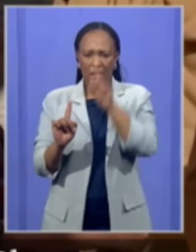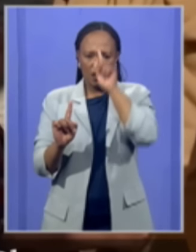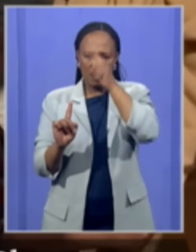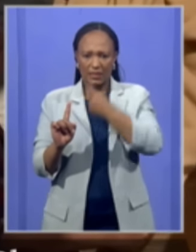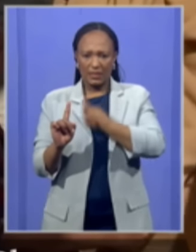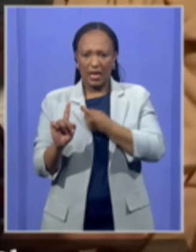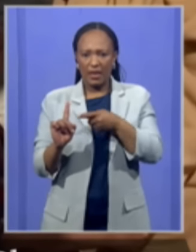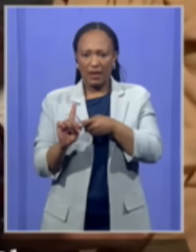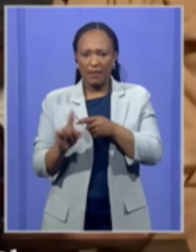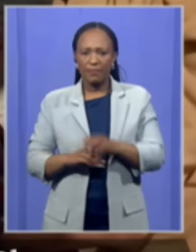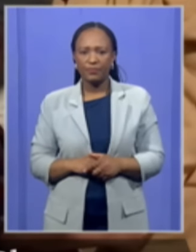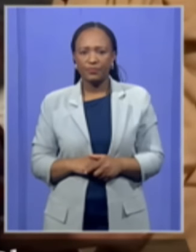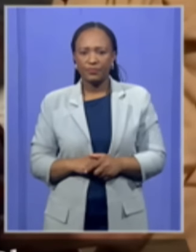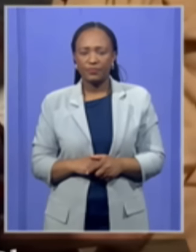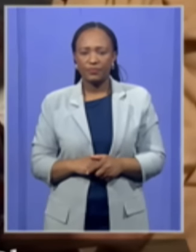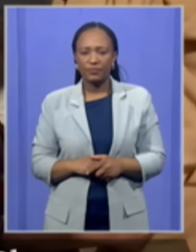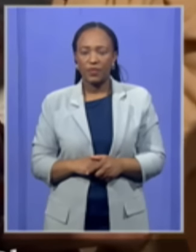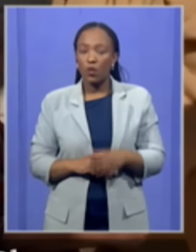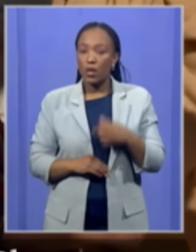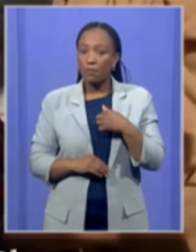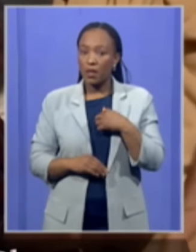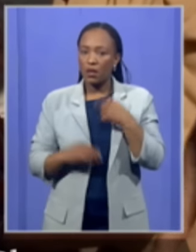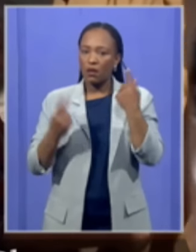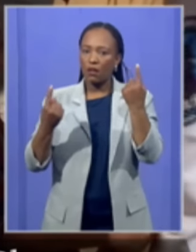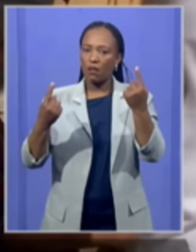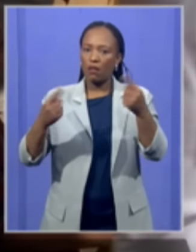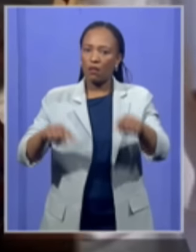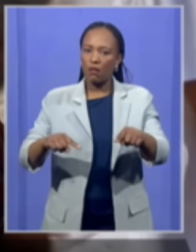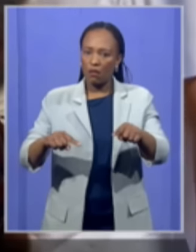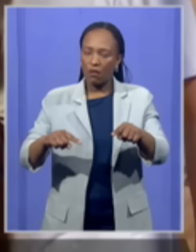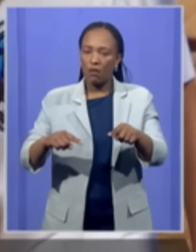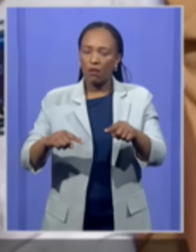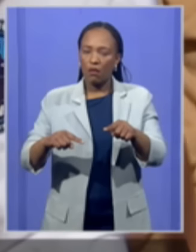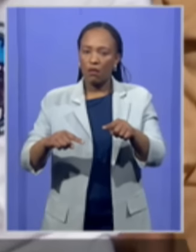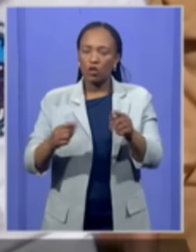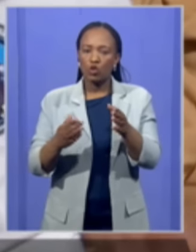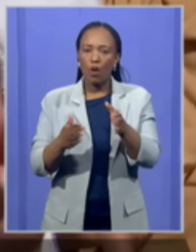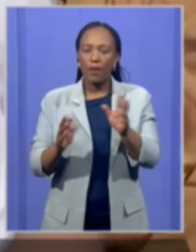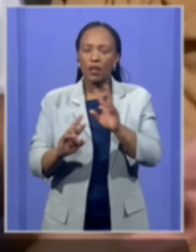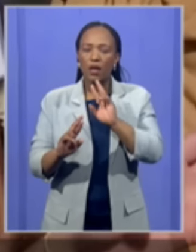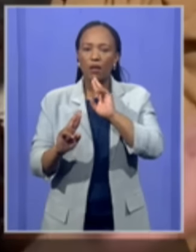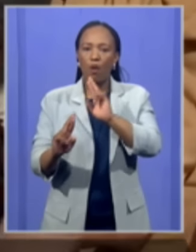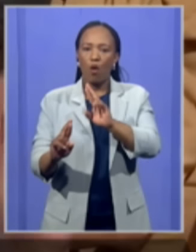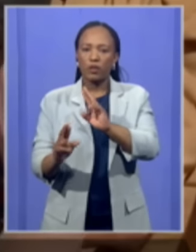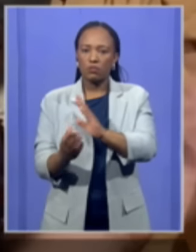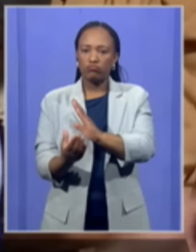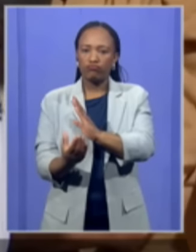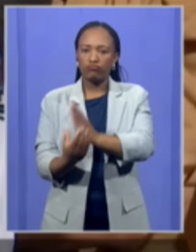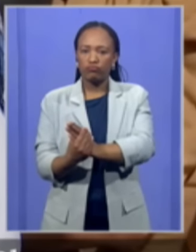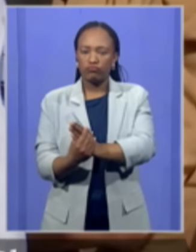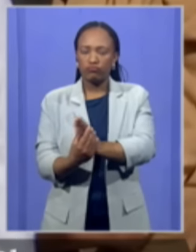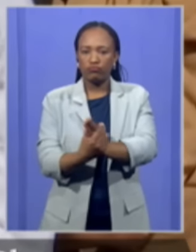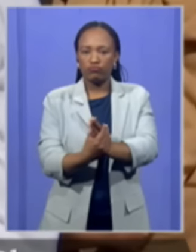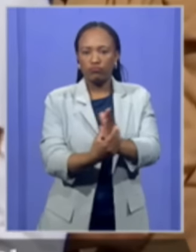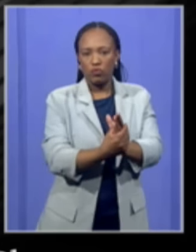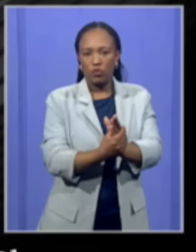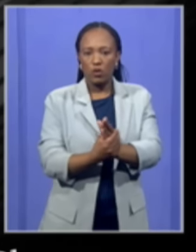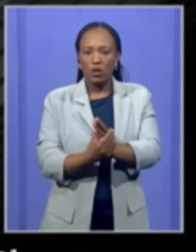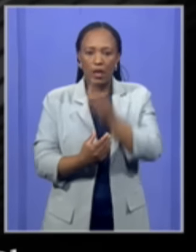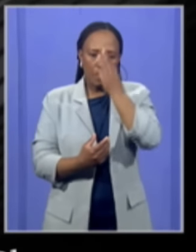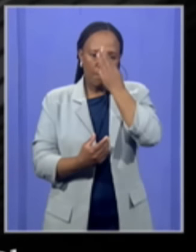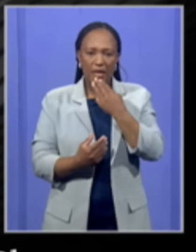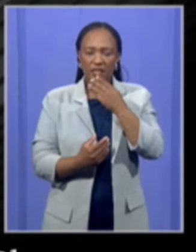I got here and opened reports, nothing could be done because I did not have a picture of my